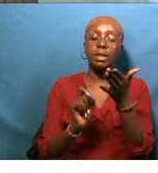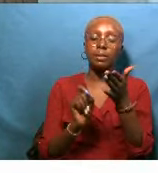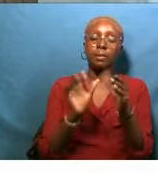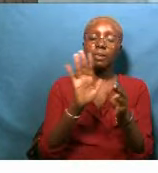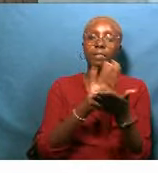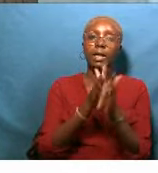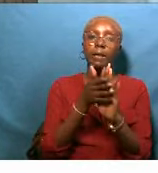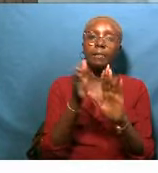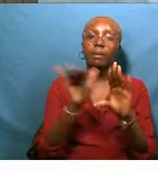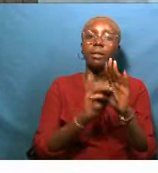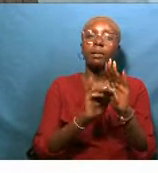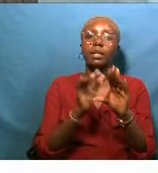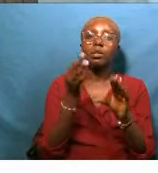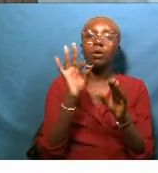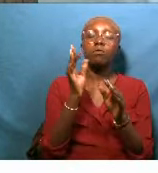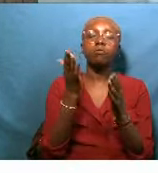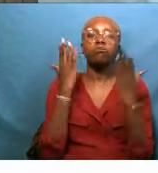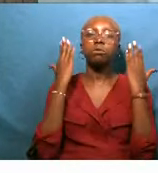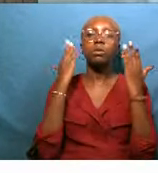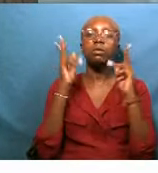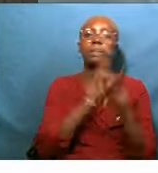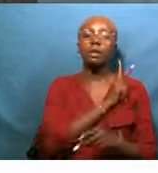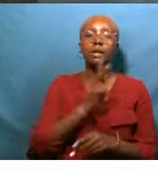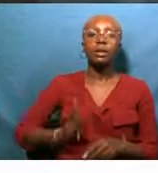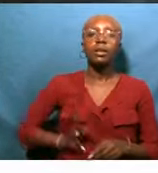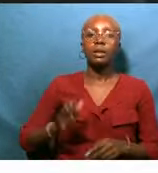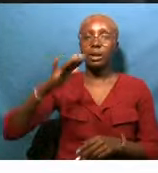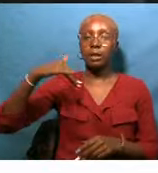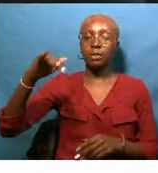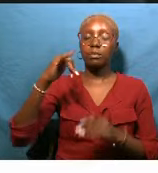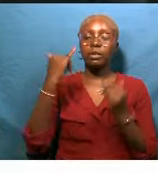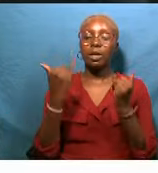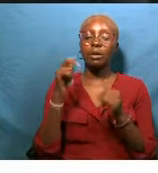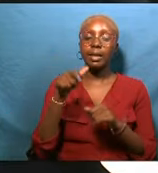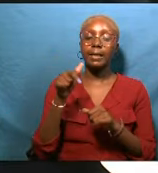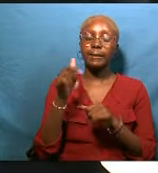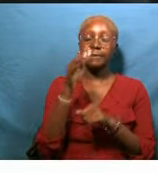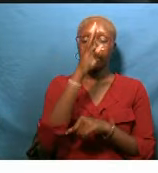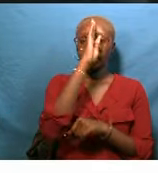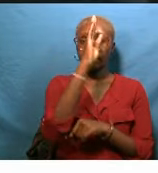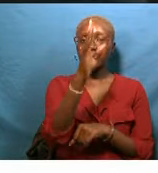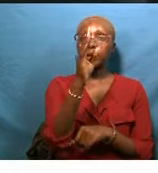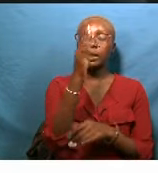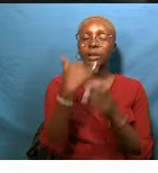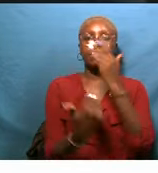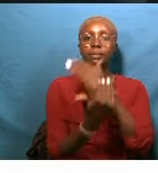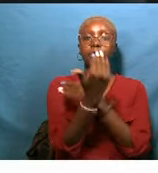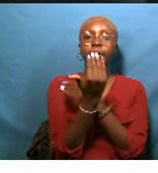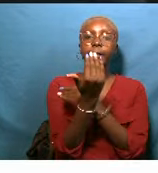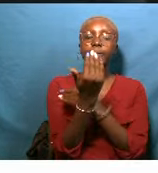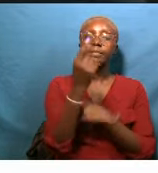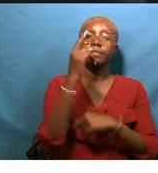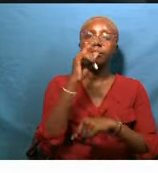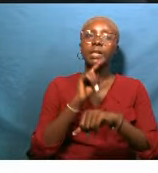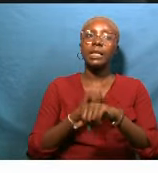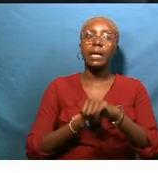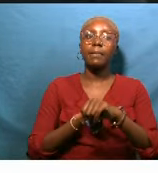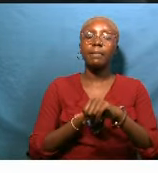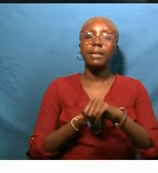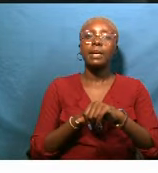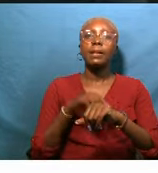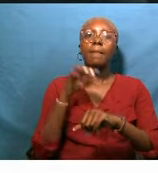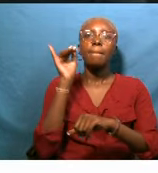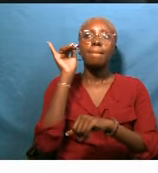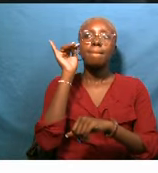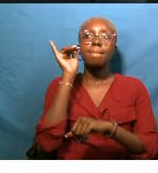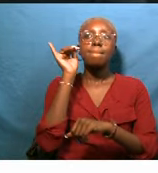kingdom of the Father. Therefore, this Easter Sunday morning, as Mary Magdalene went to